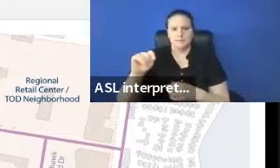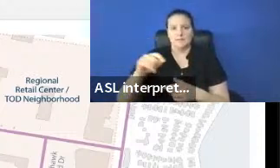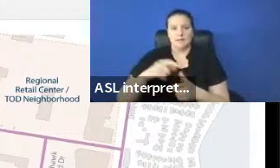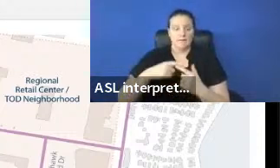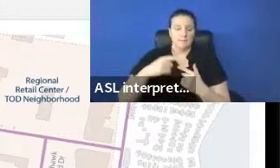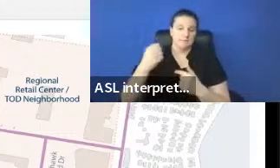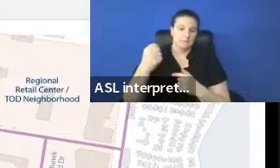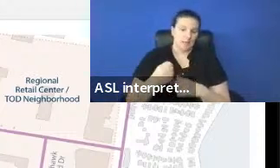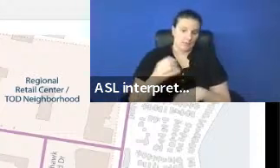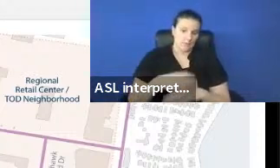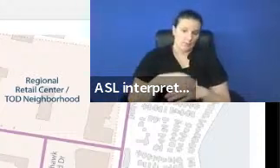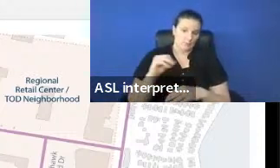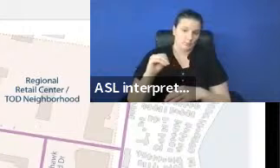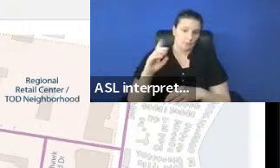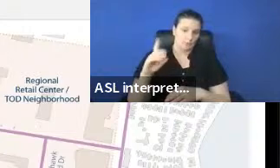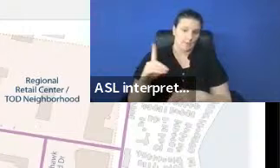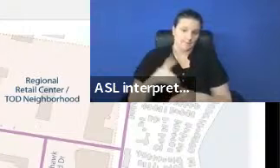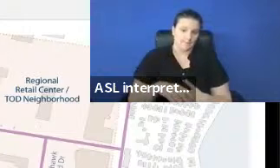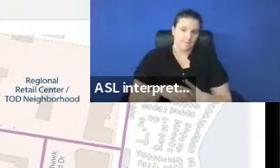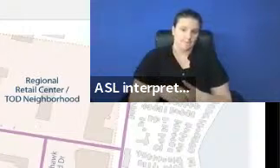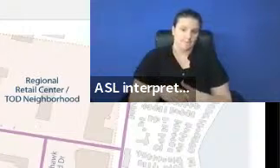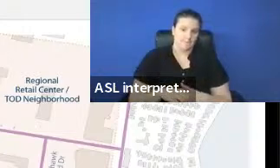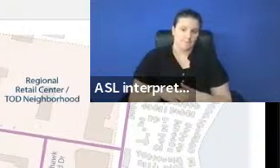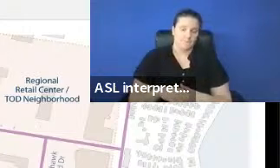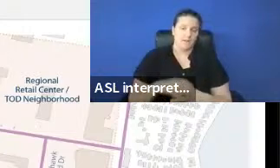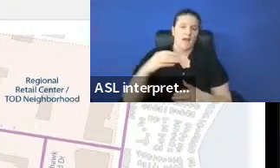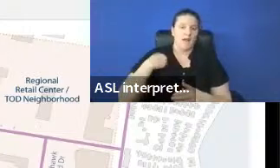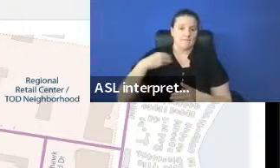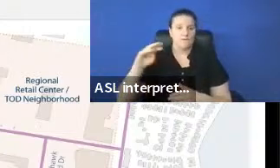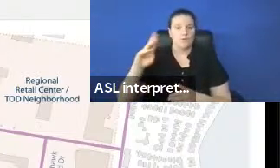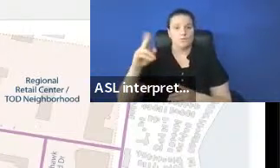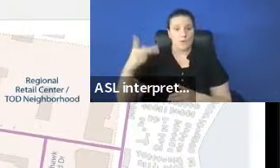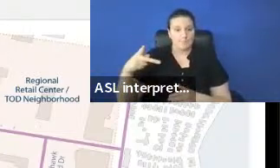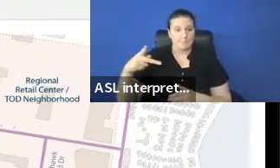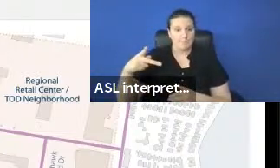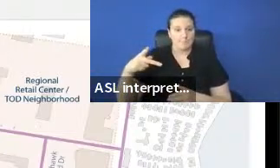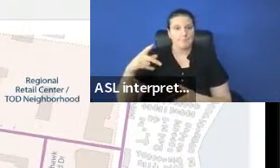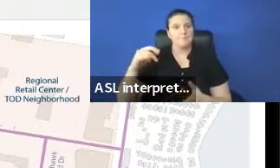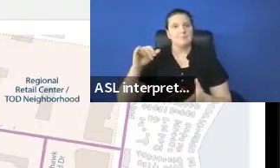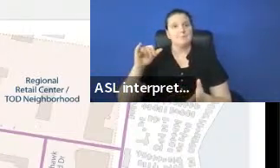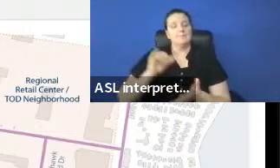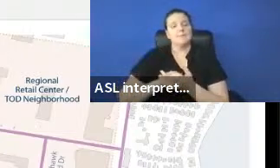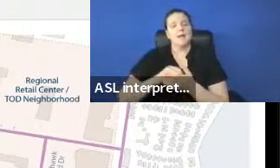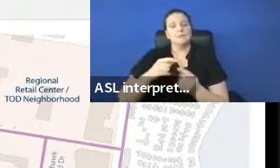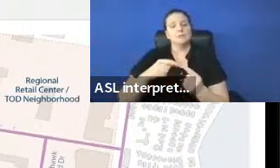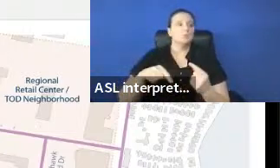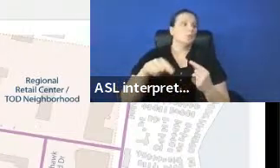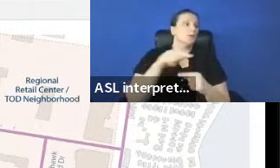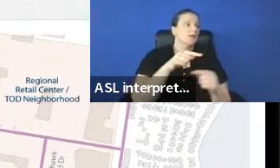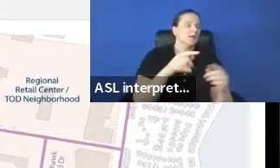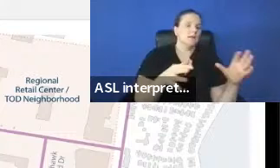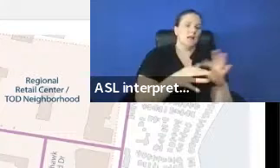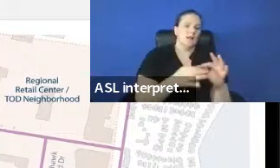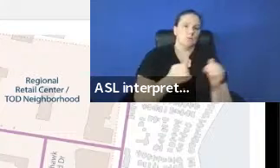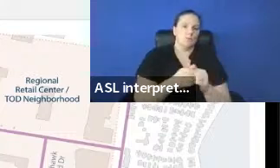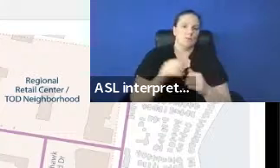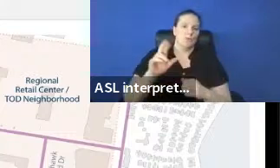of Marine Drive, there's a ramp there. Does that swing around and connect with Union